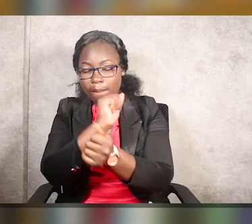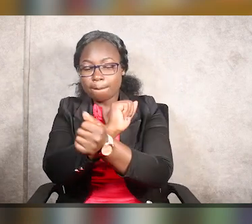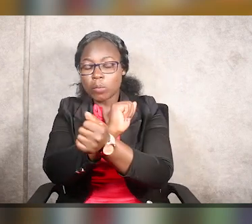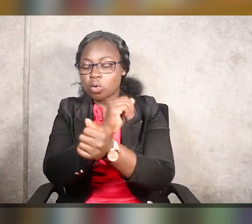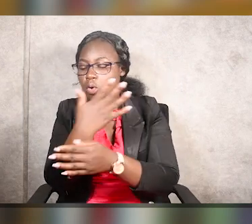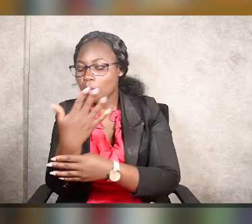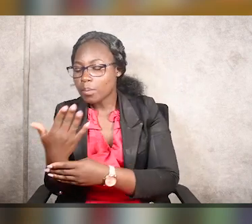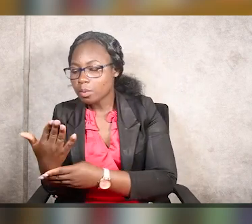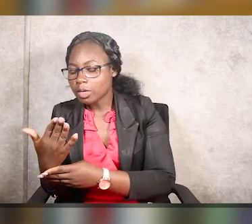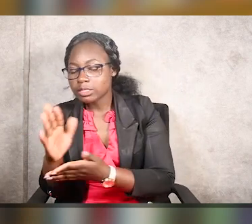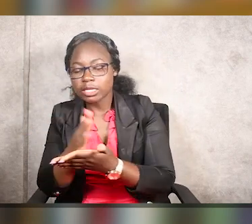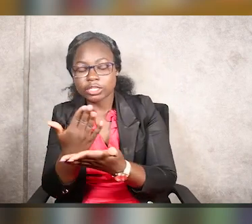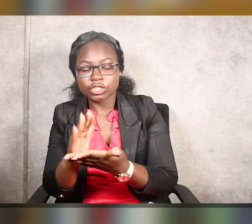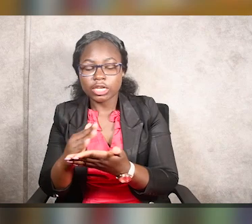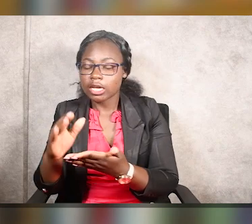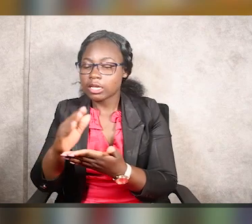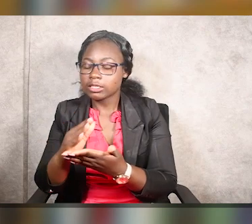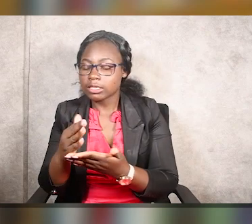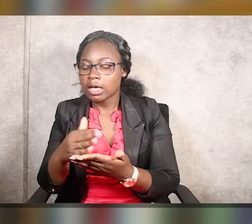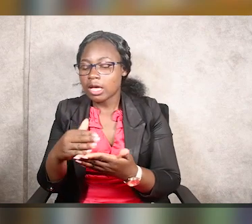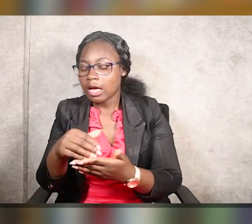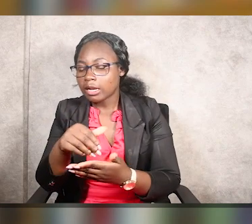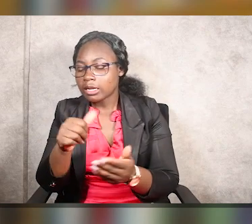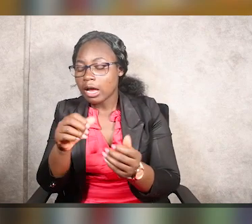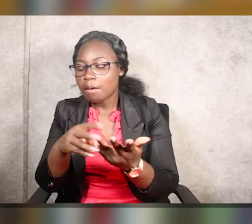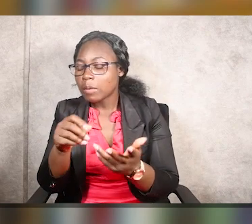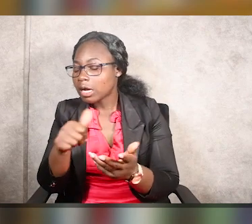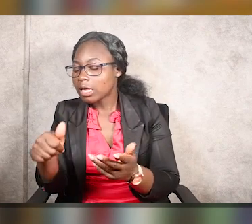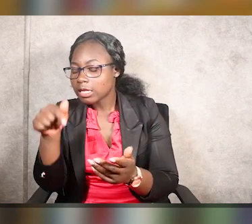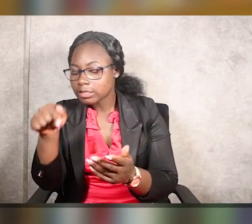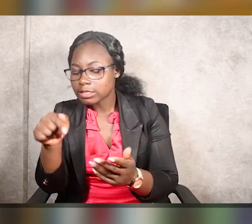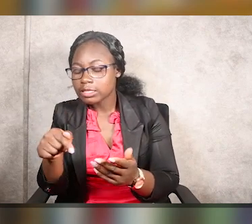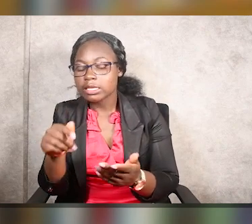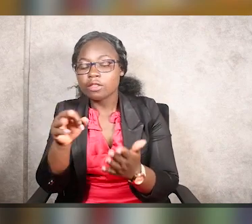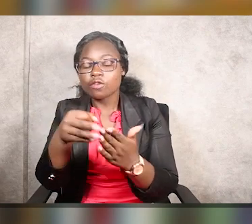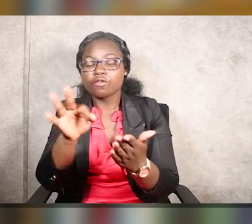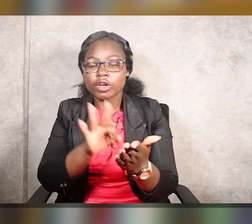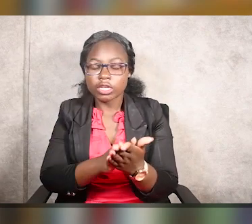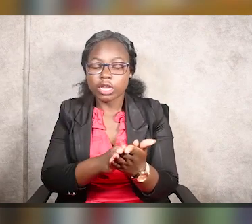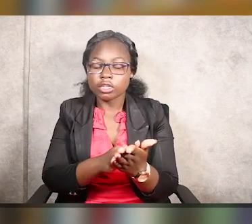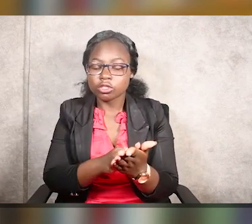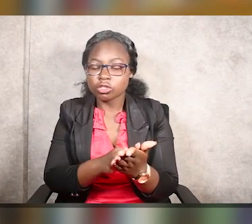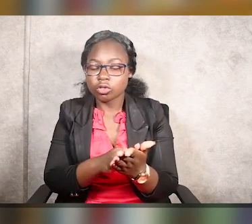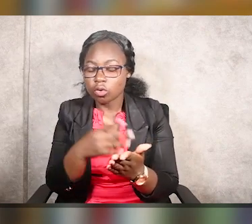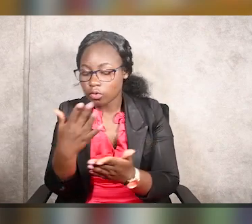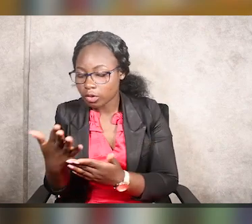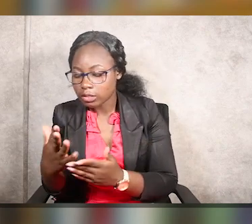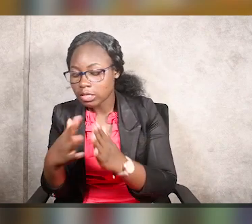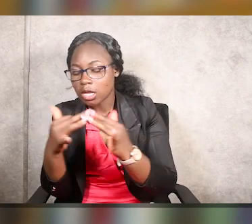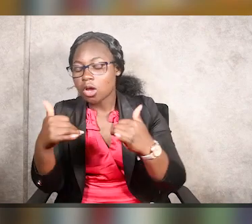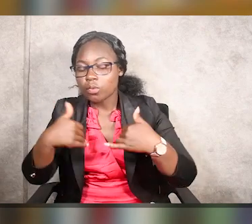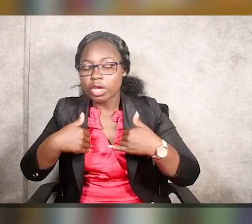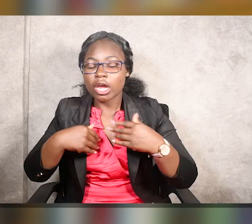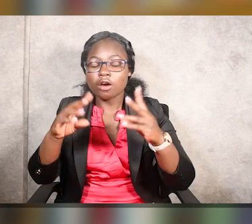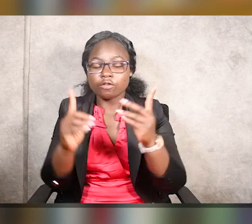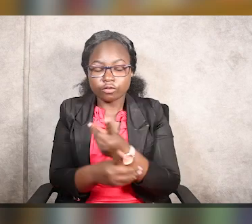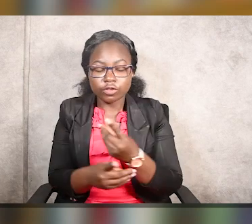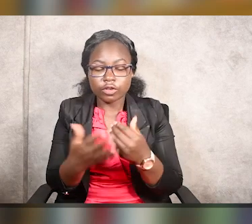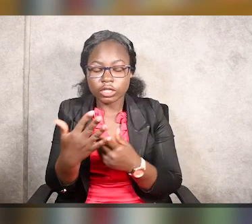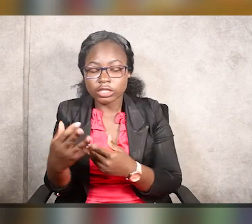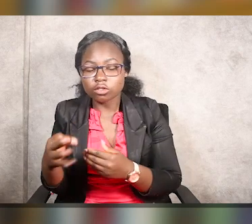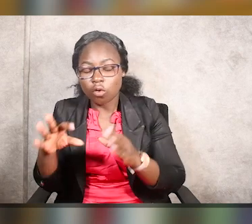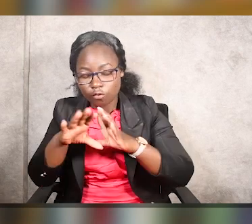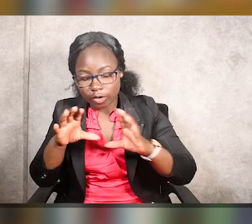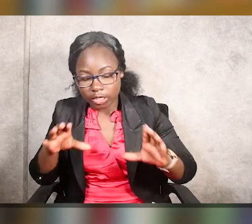shares, etc. Those are financial instruments. So we have different types of financial